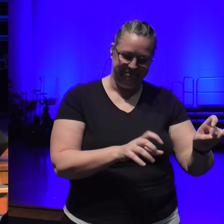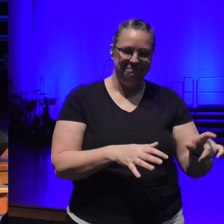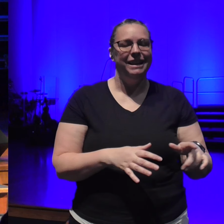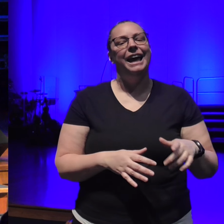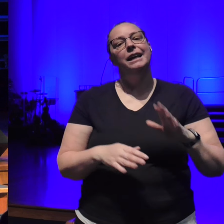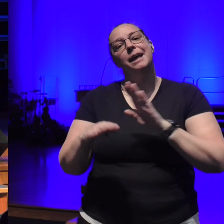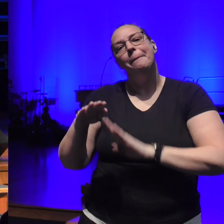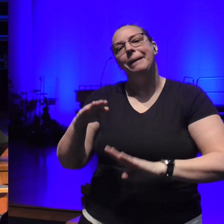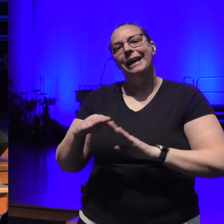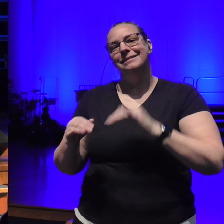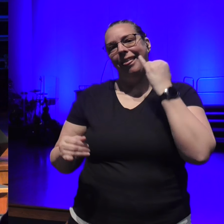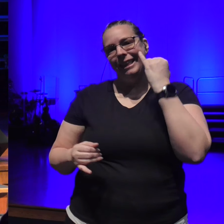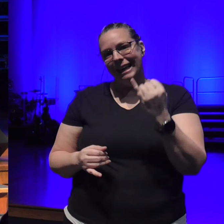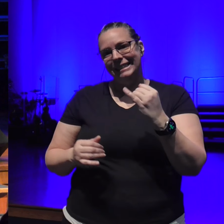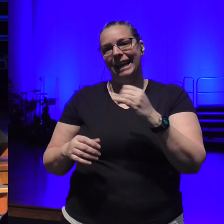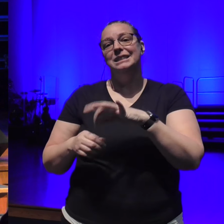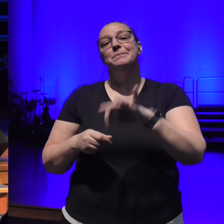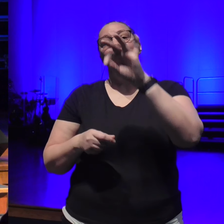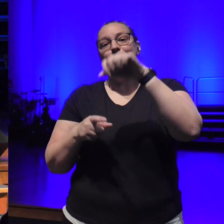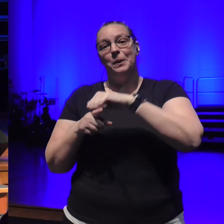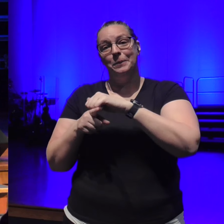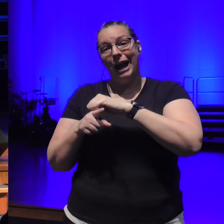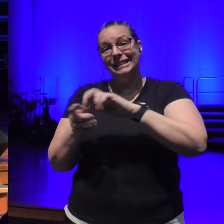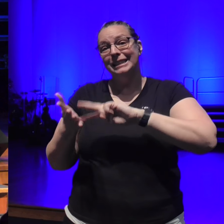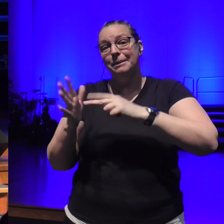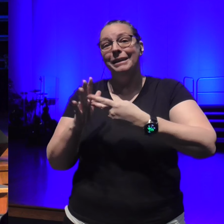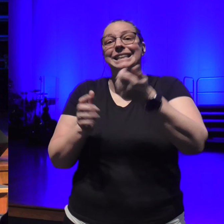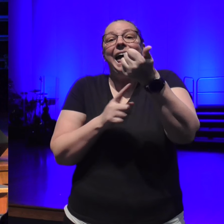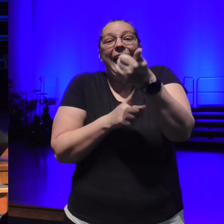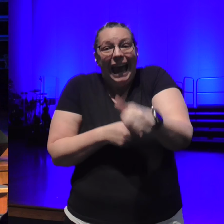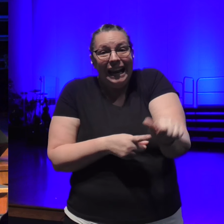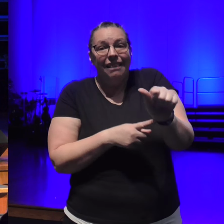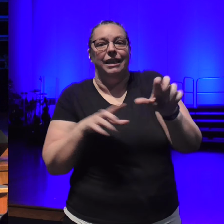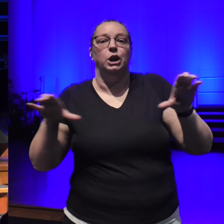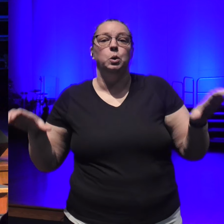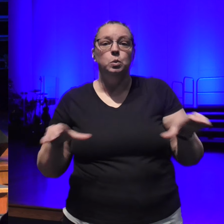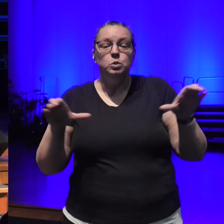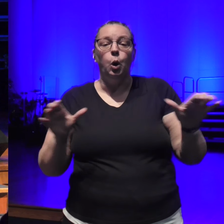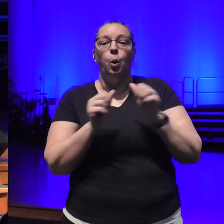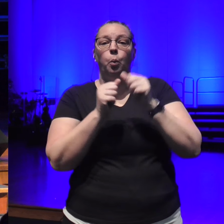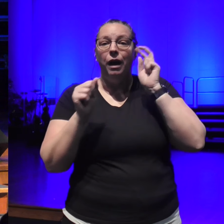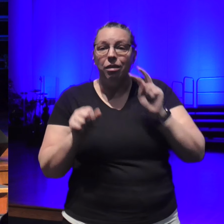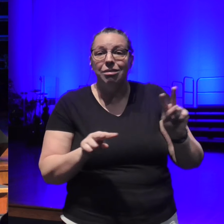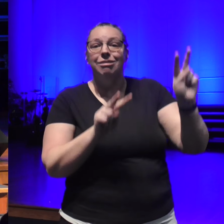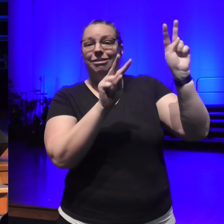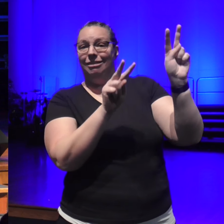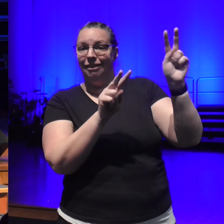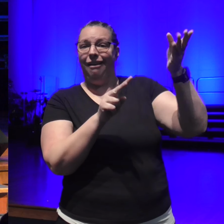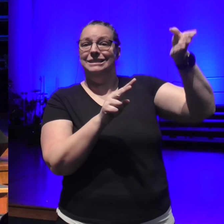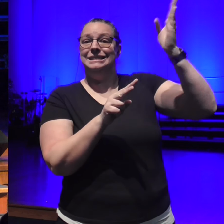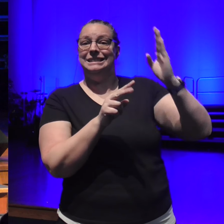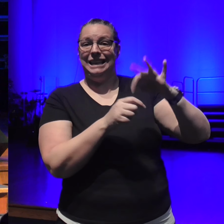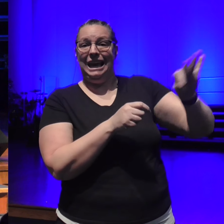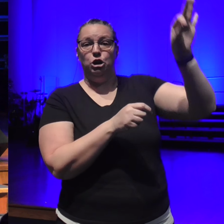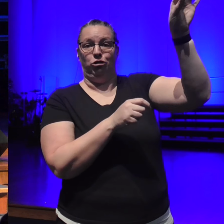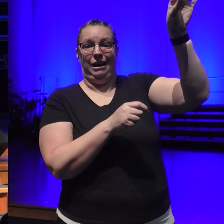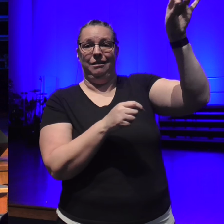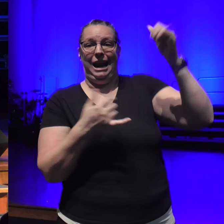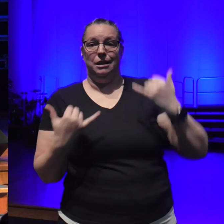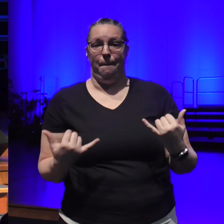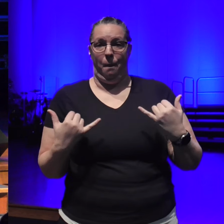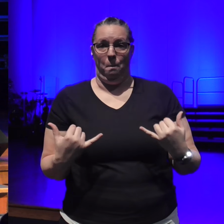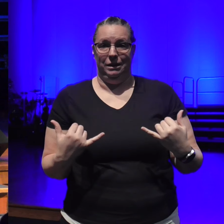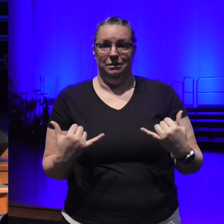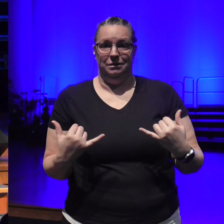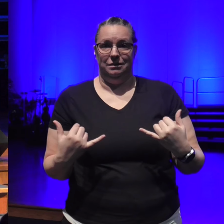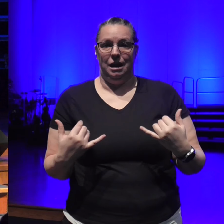that spiritual practice is anything we do with reverence for the sacred in the present moment. Anything